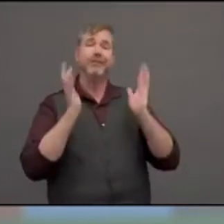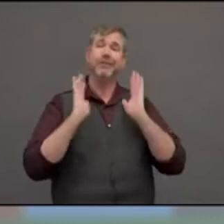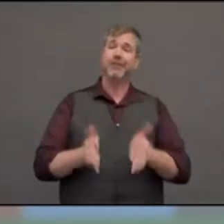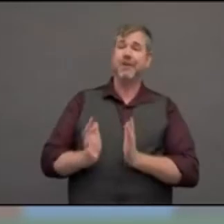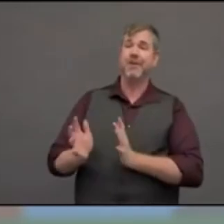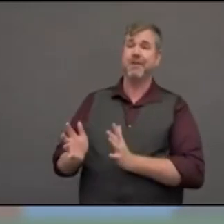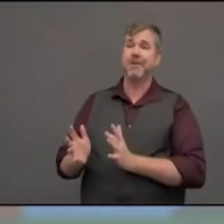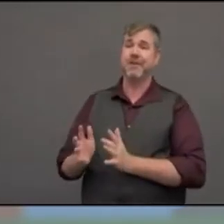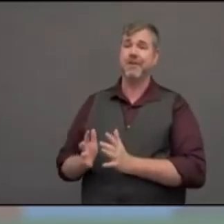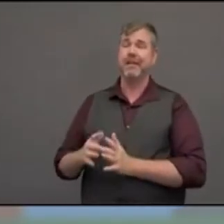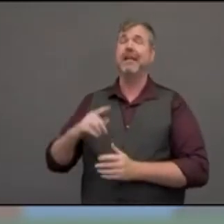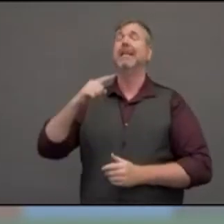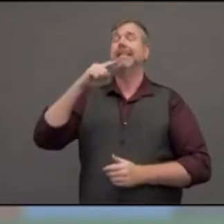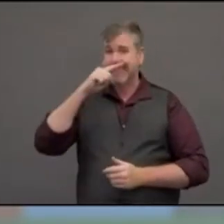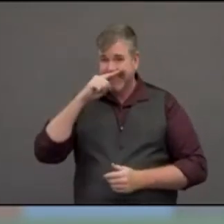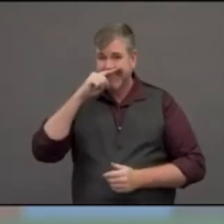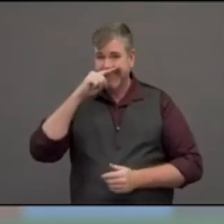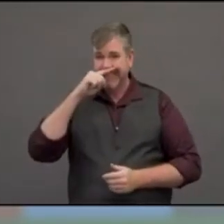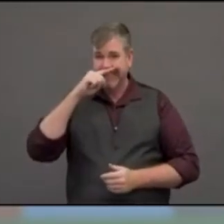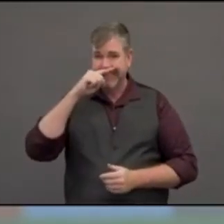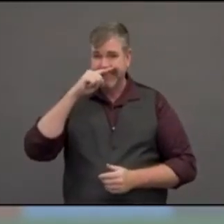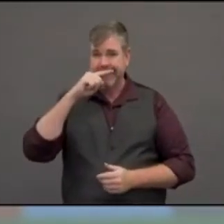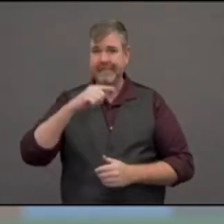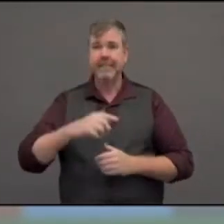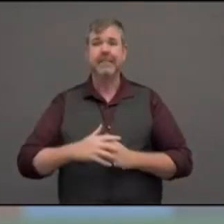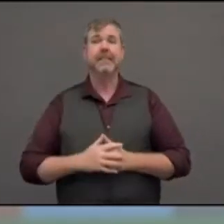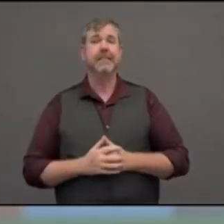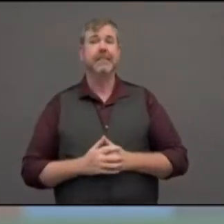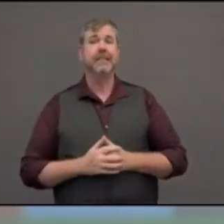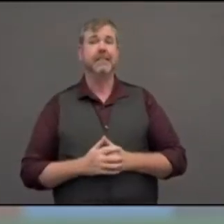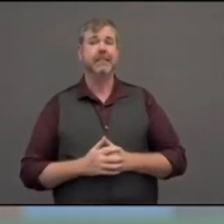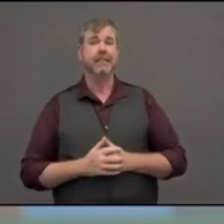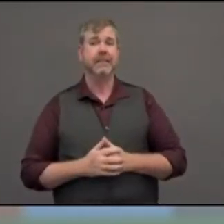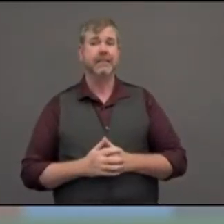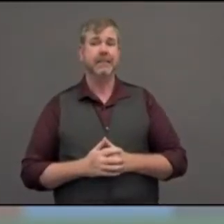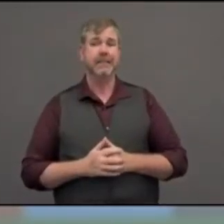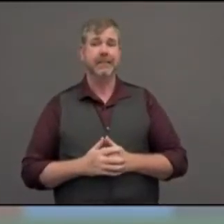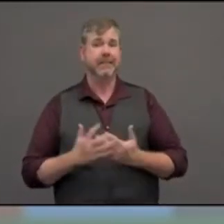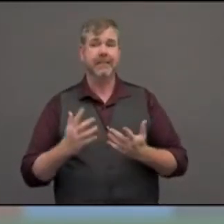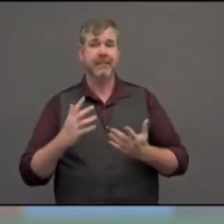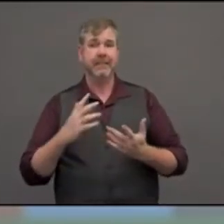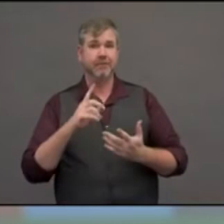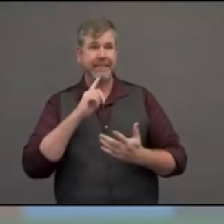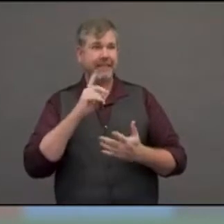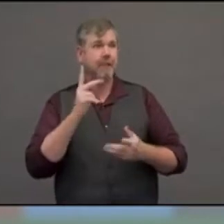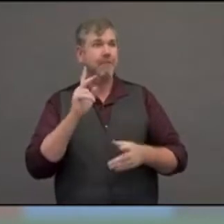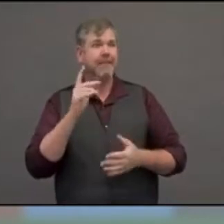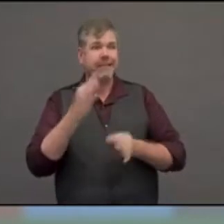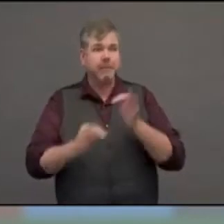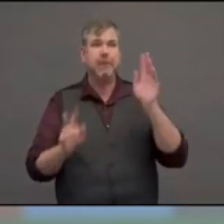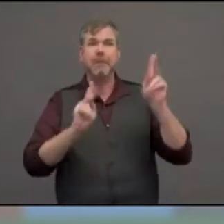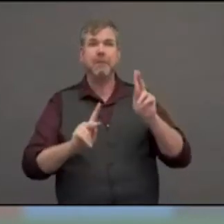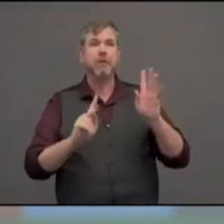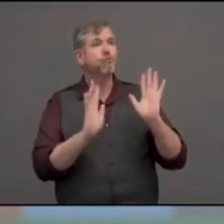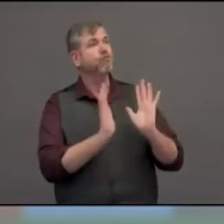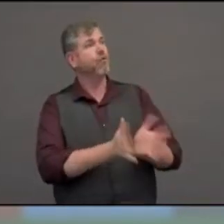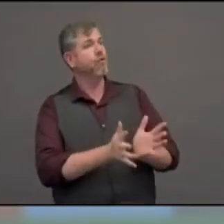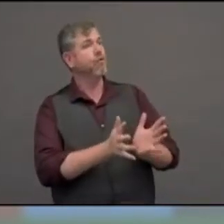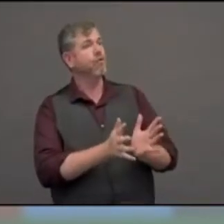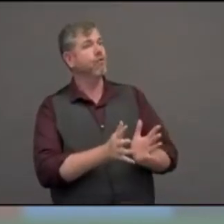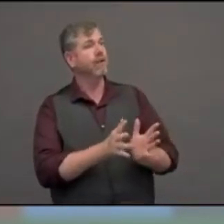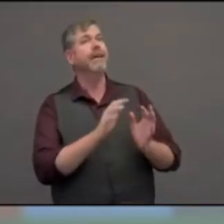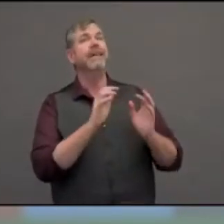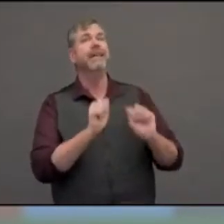coughing anymore. We are seeing that just people simply talking to each other can spread this virus. It's far more contagious than we